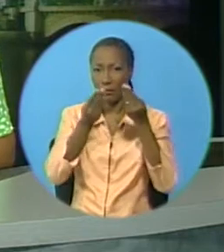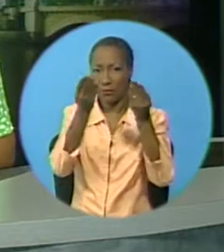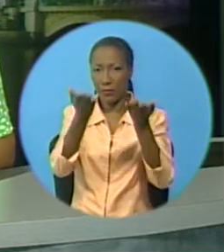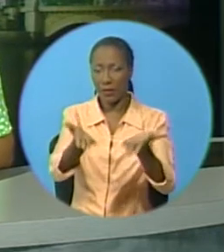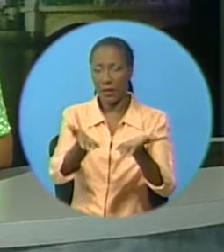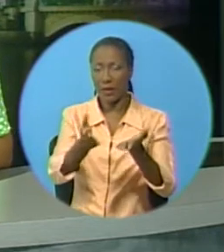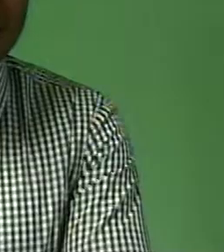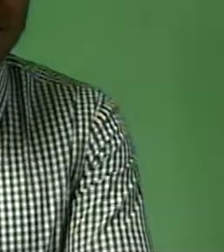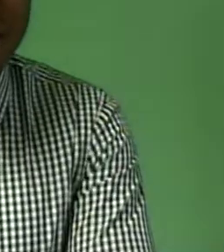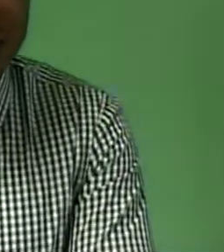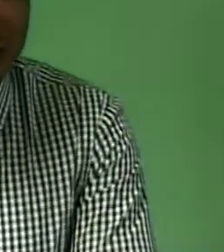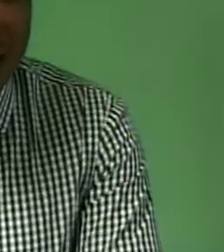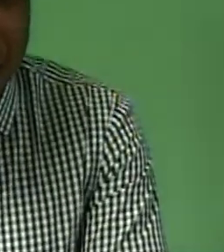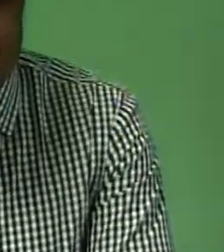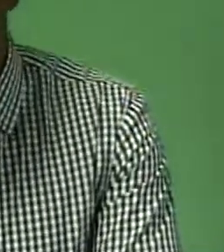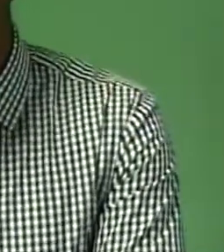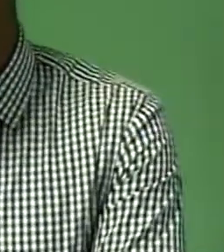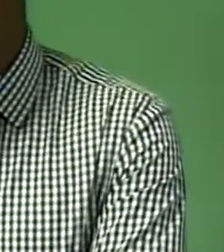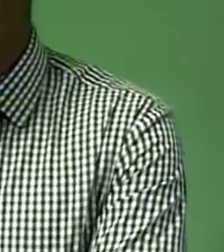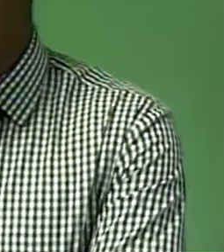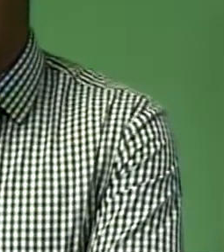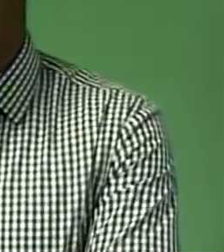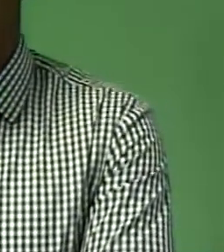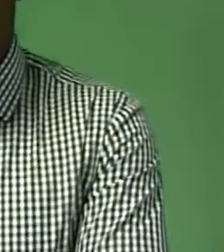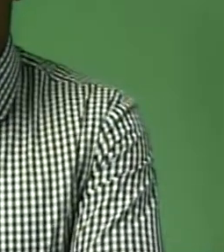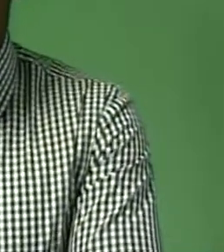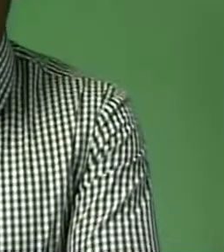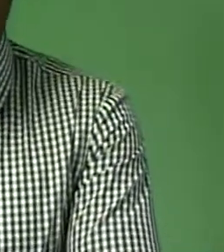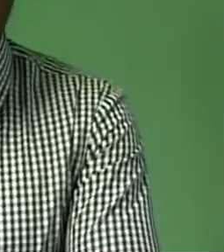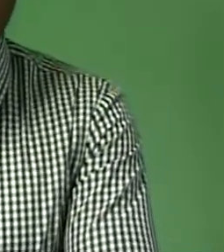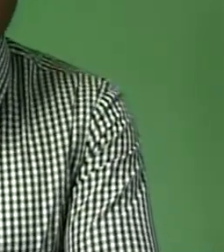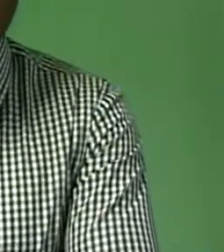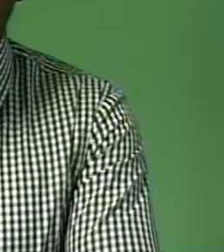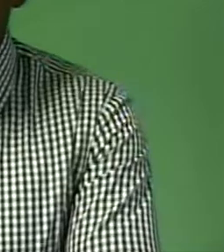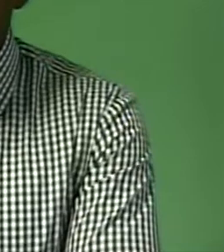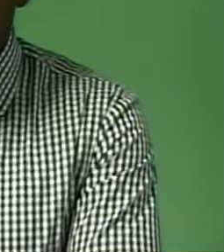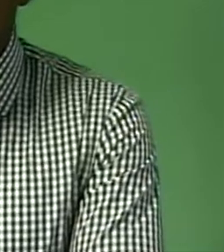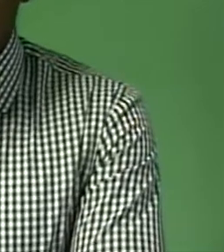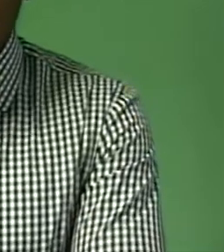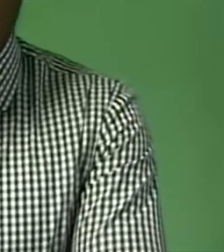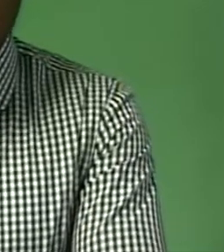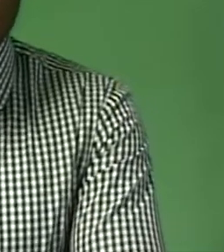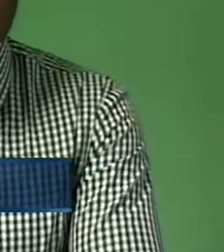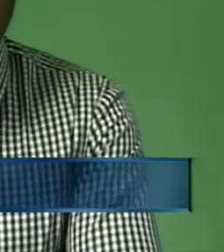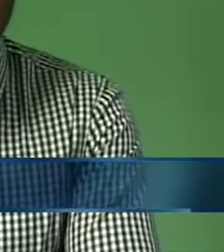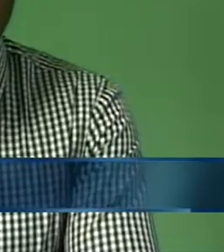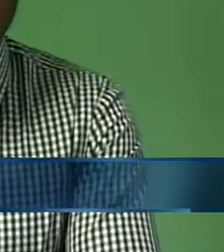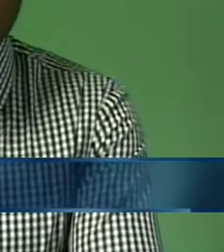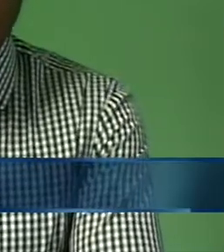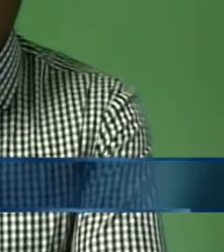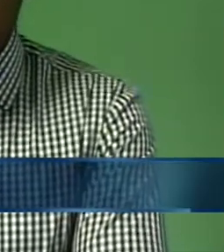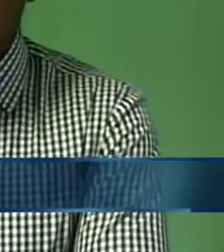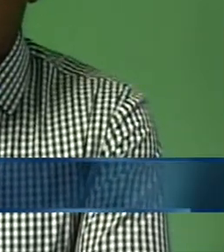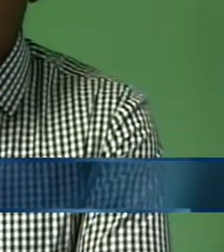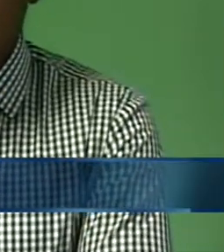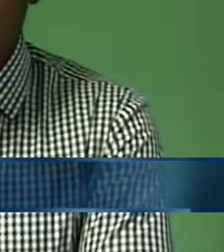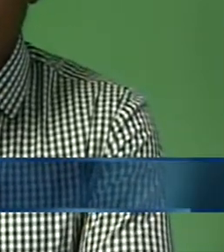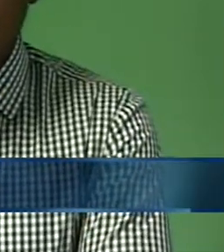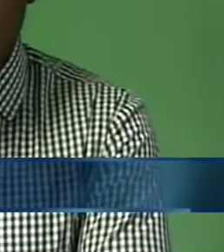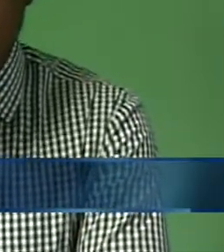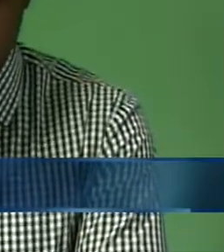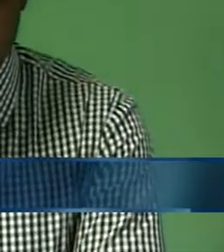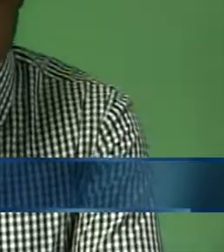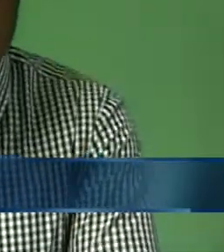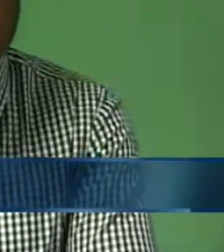Christmas. We don't do things haphazardly. We would have done our research. That was my instruction to my executive